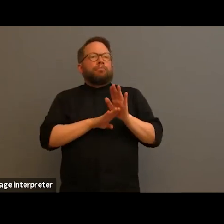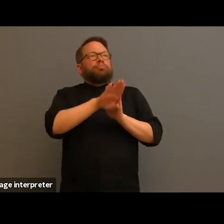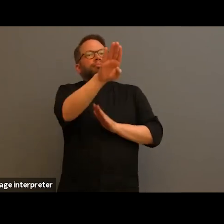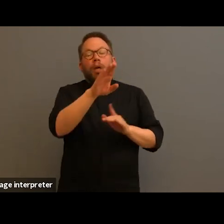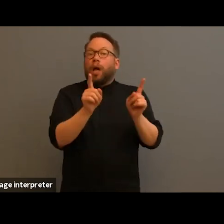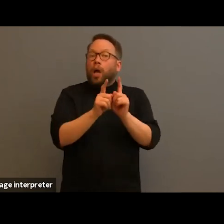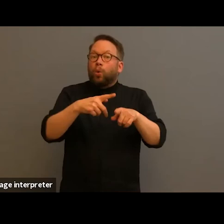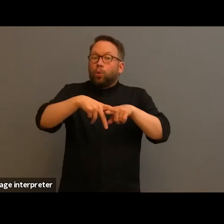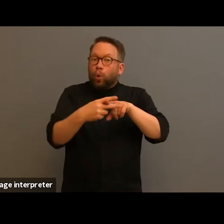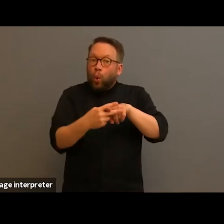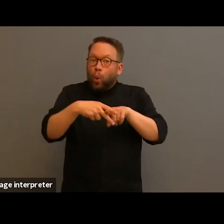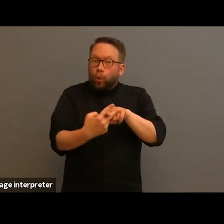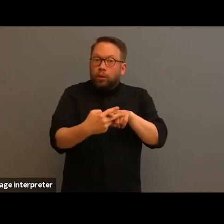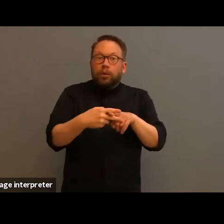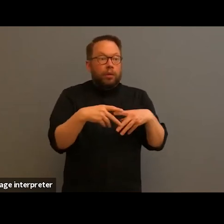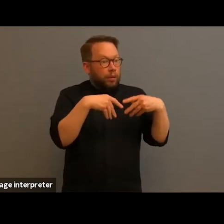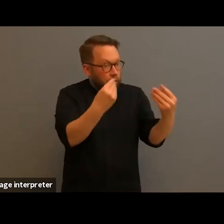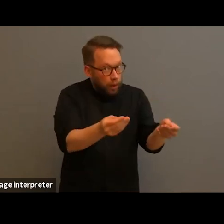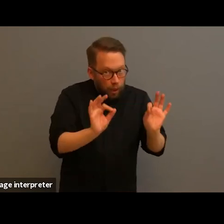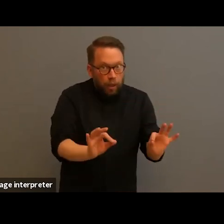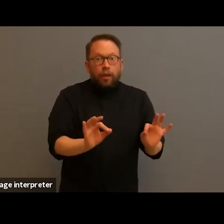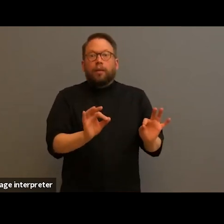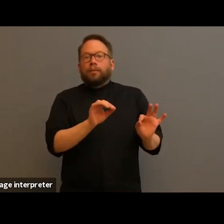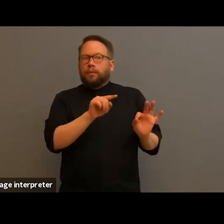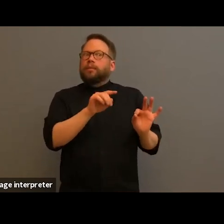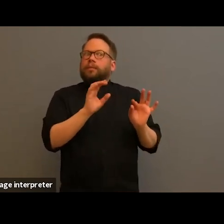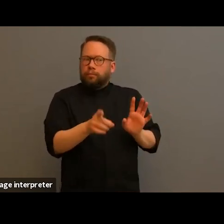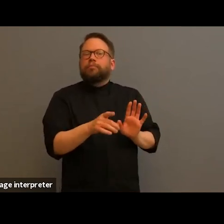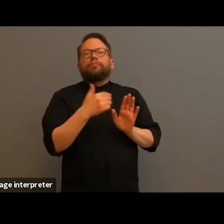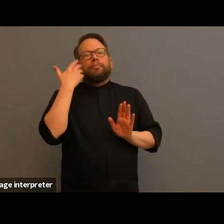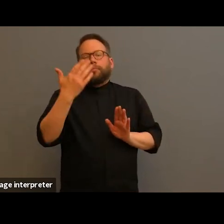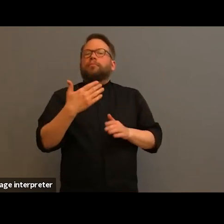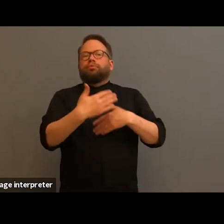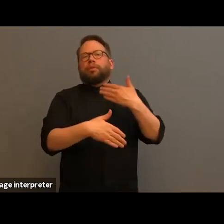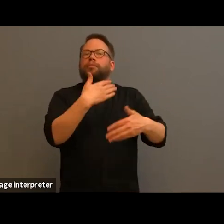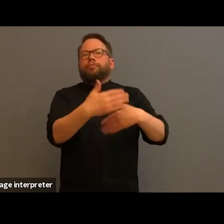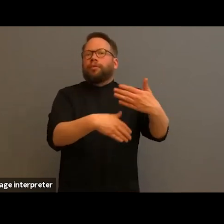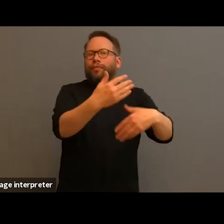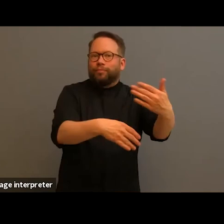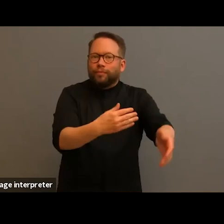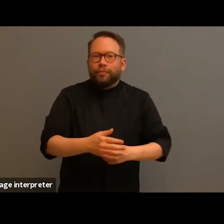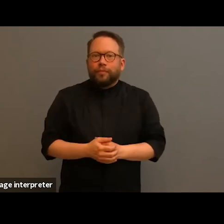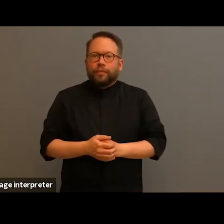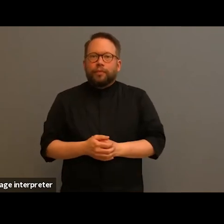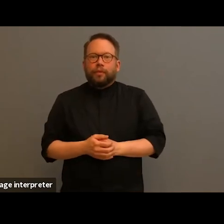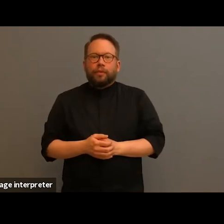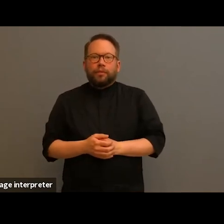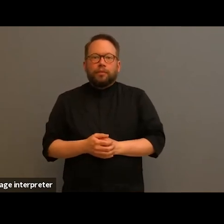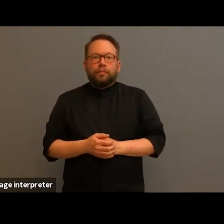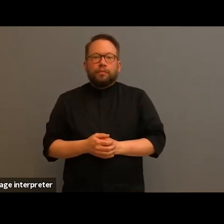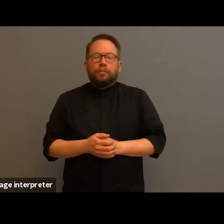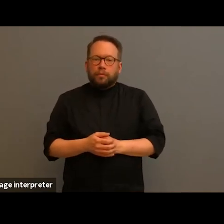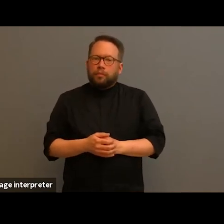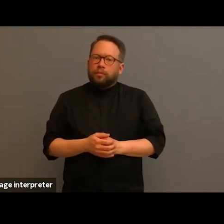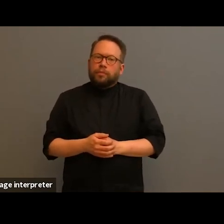and others to both request and check that the product I buy are universally designed and have proper sanctions